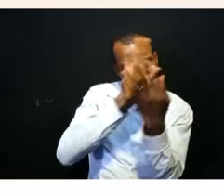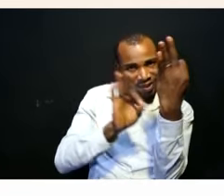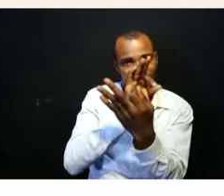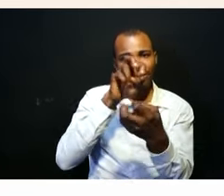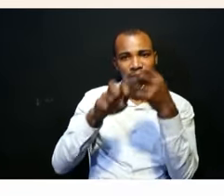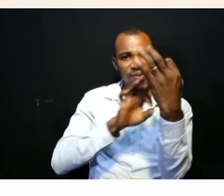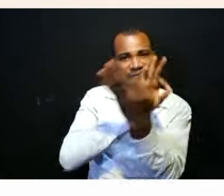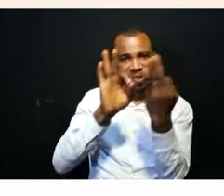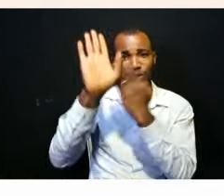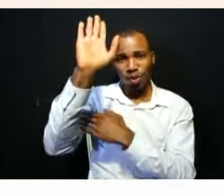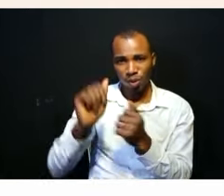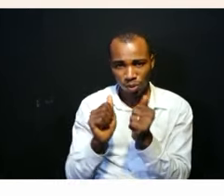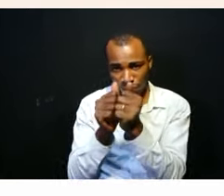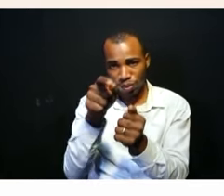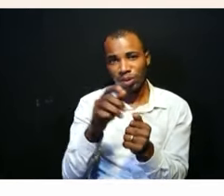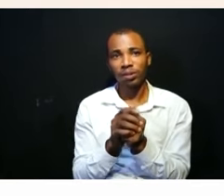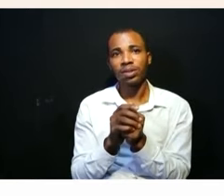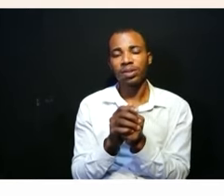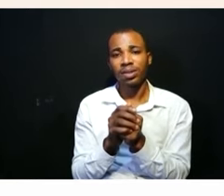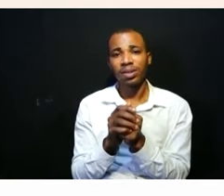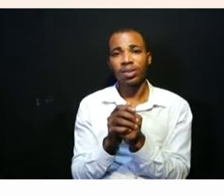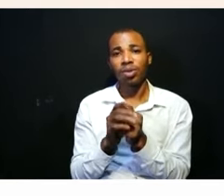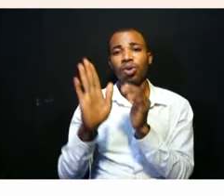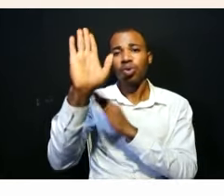So it is very good.